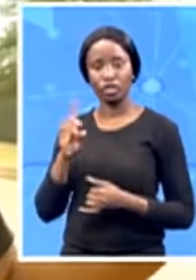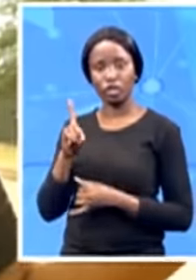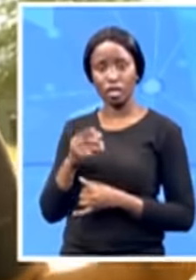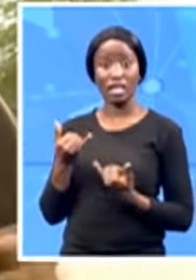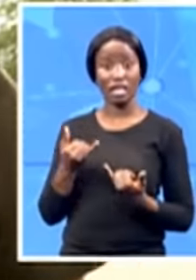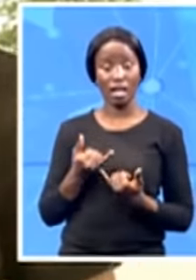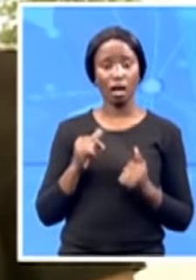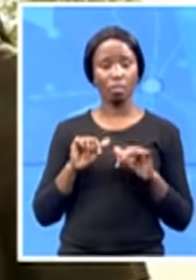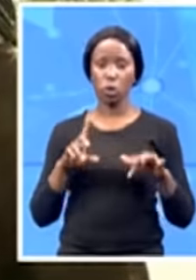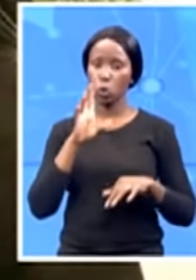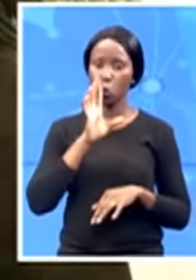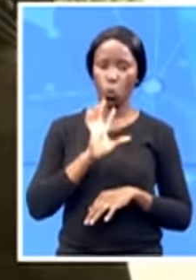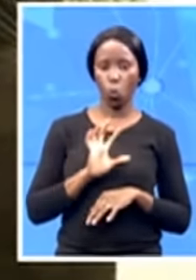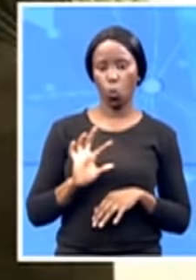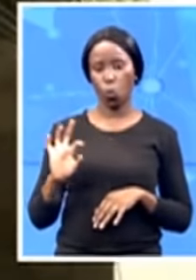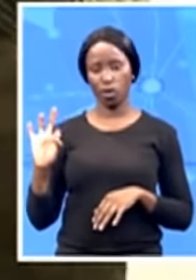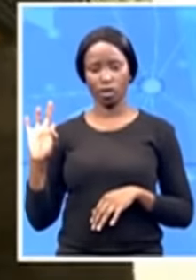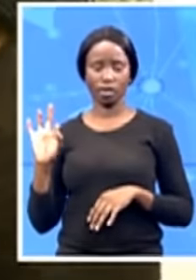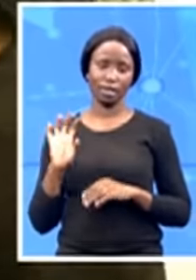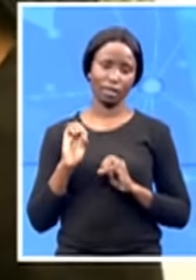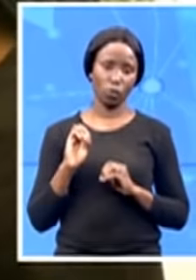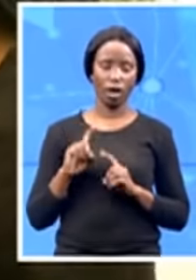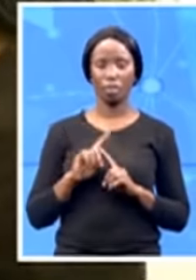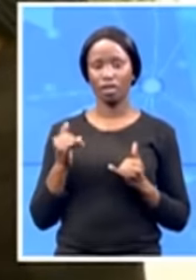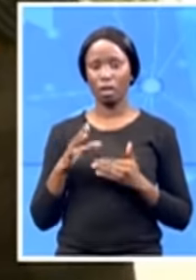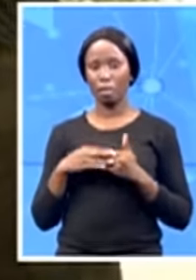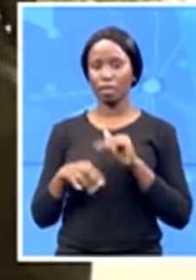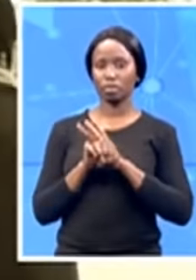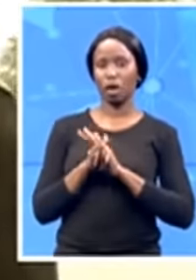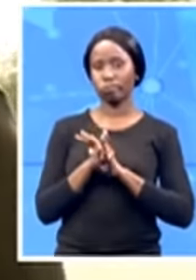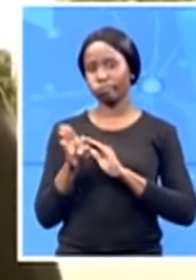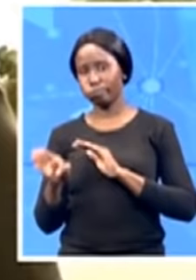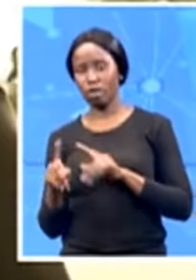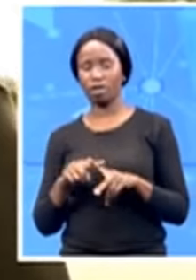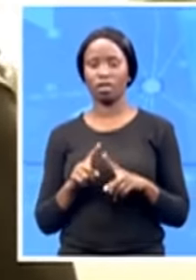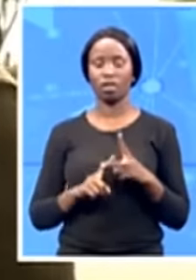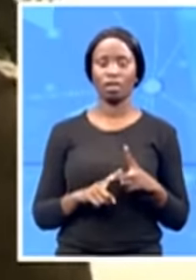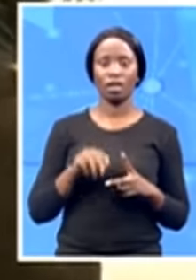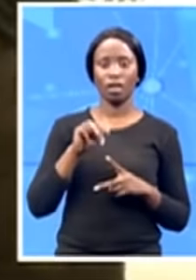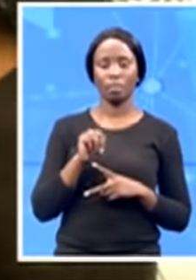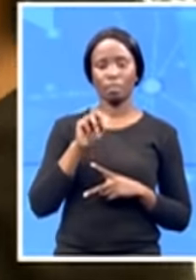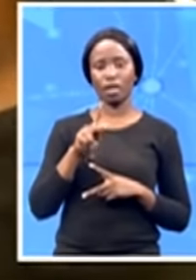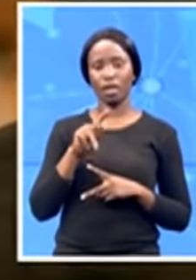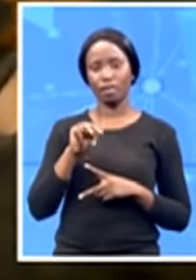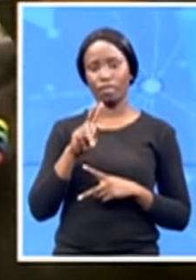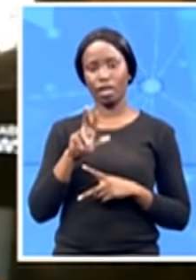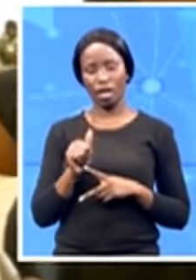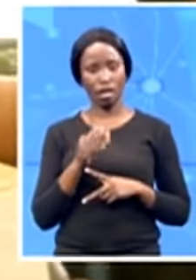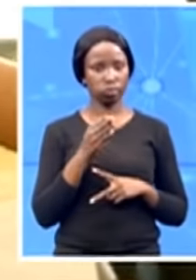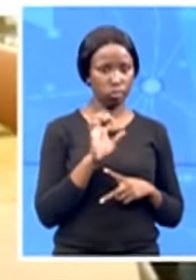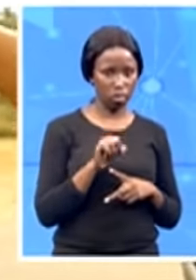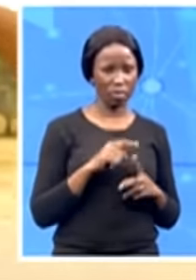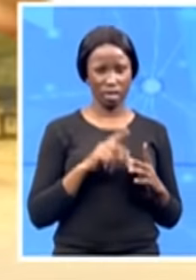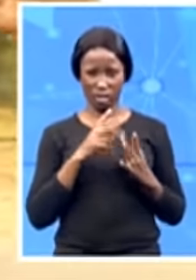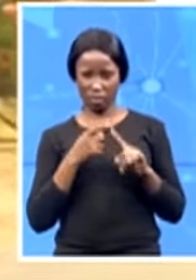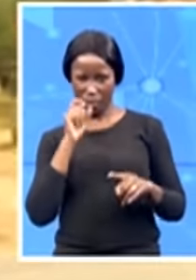from the members of the media that are here, the members of MKMVA. I see just in the distance there's a vehicle with